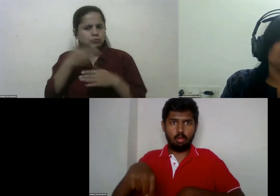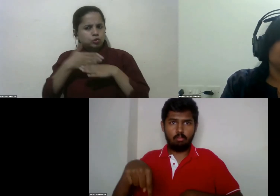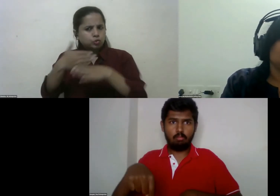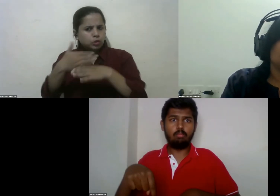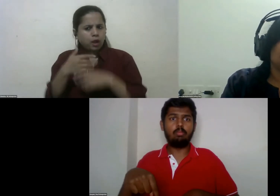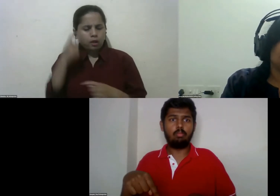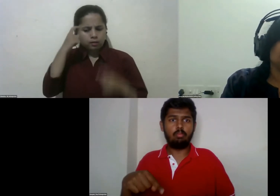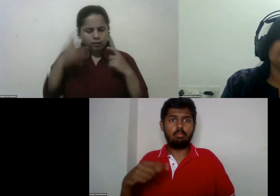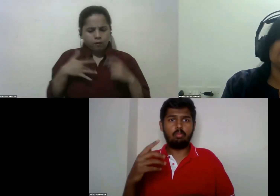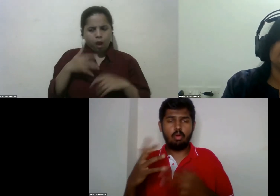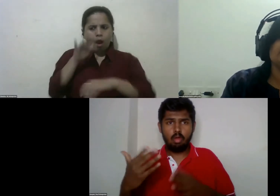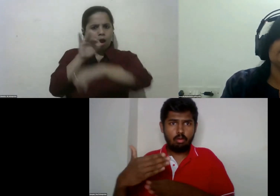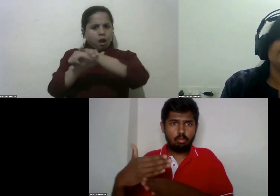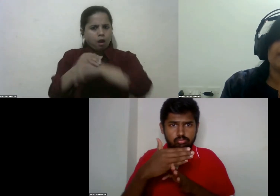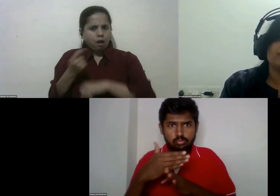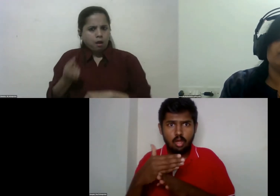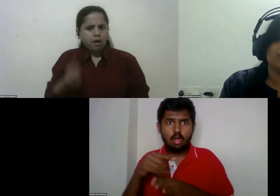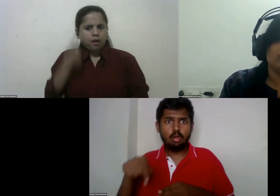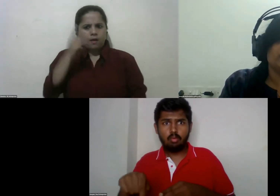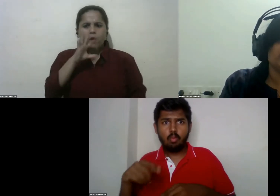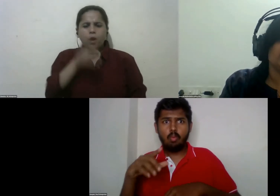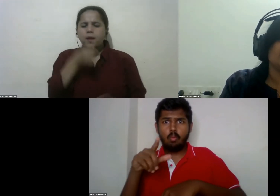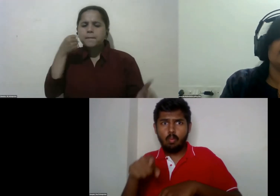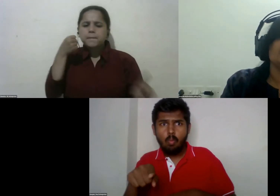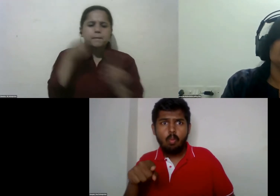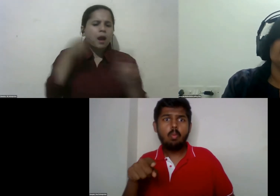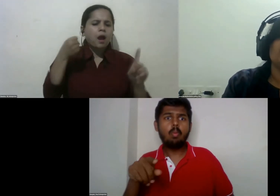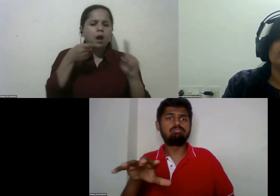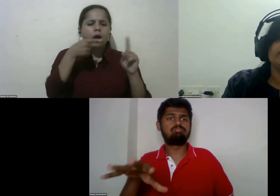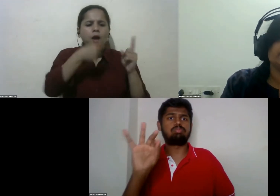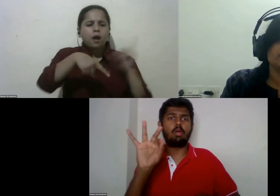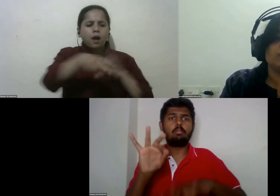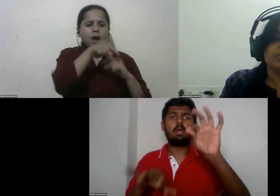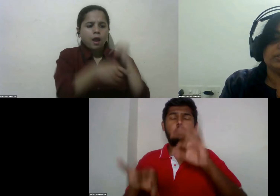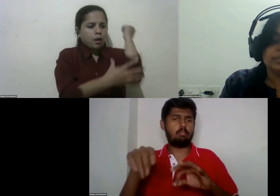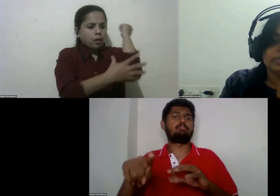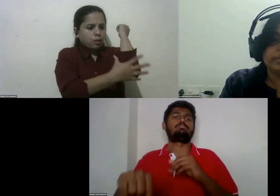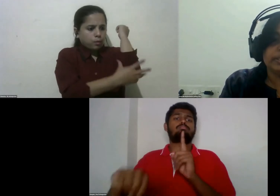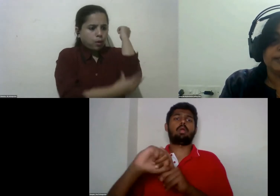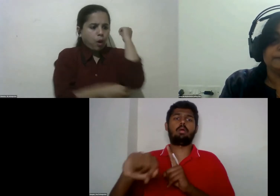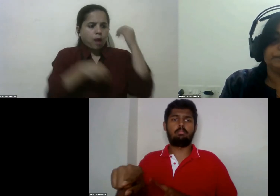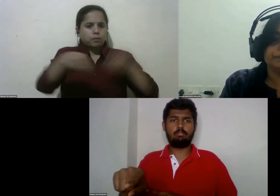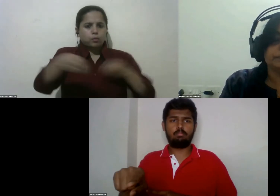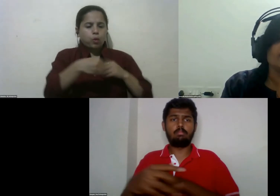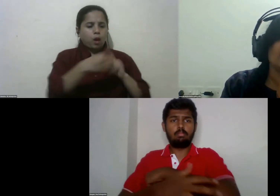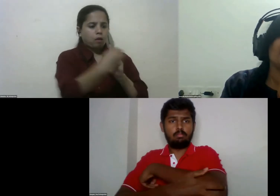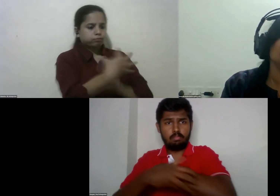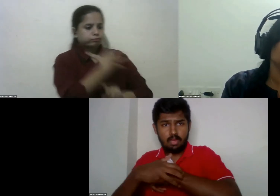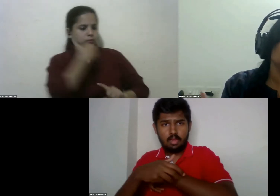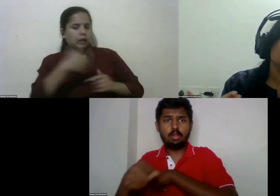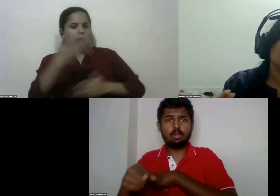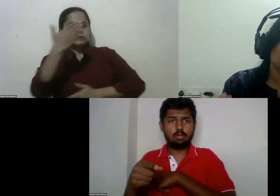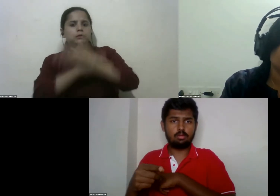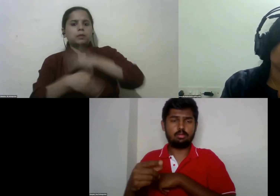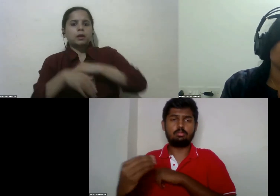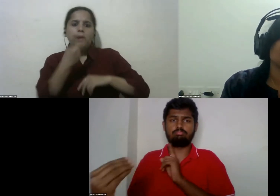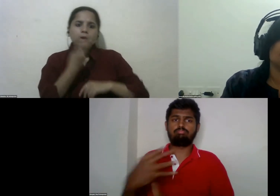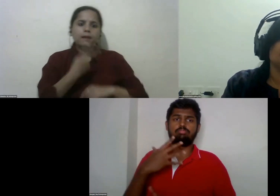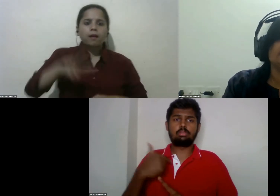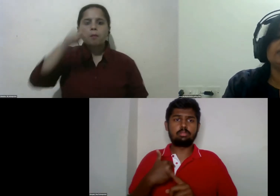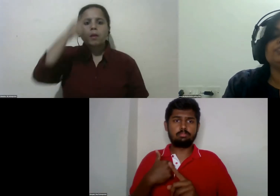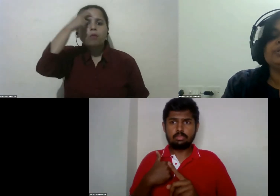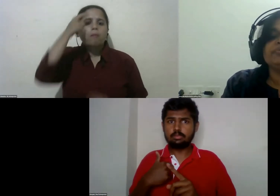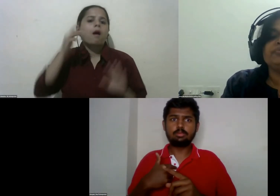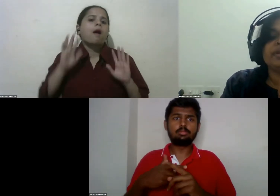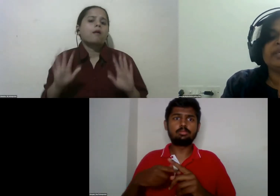recognizing the intense impact of poverty and hunger on persons with disability, and have suggested